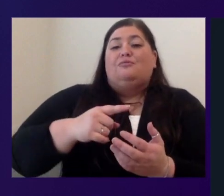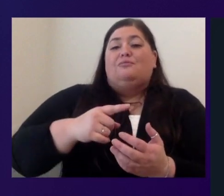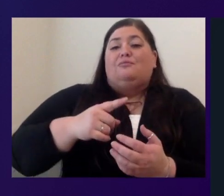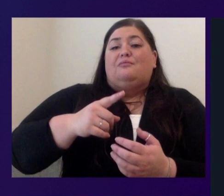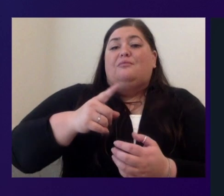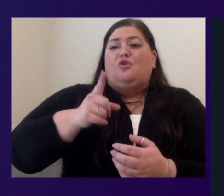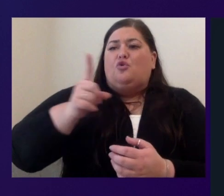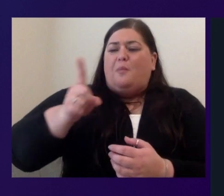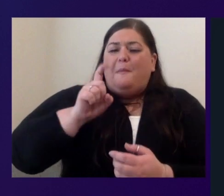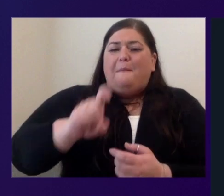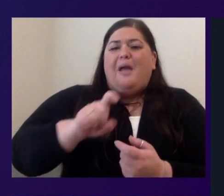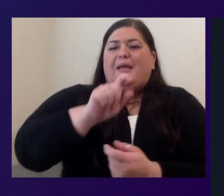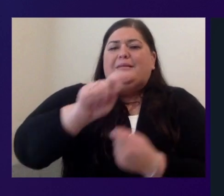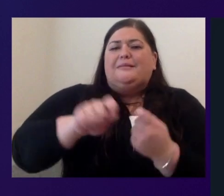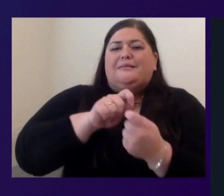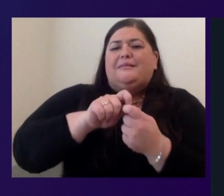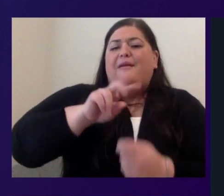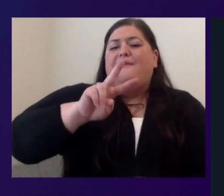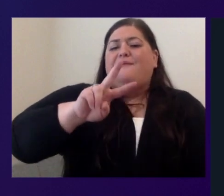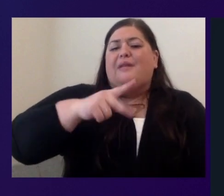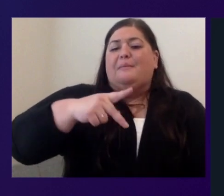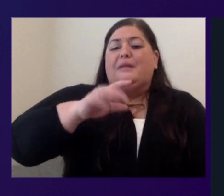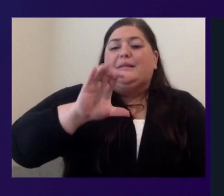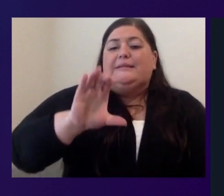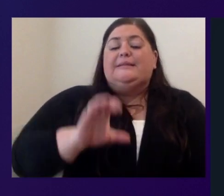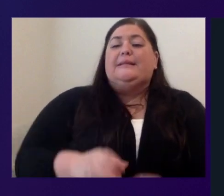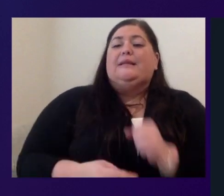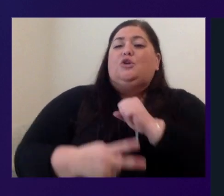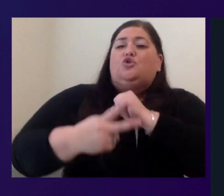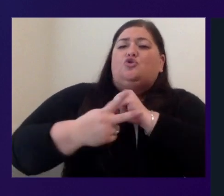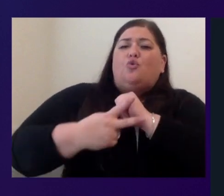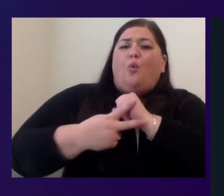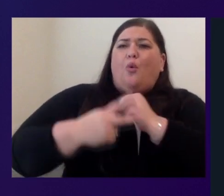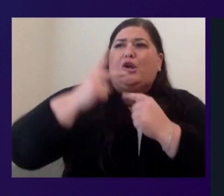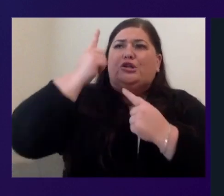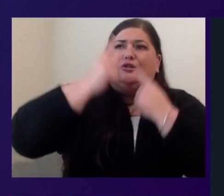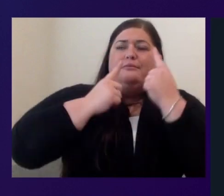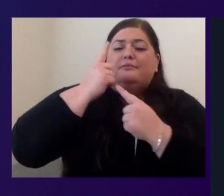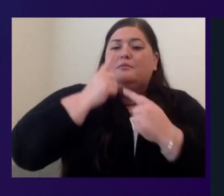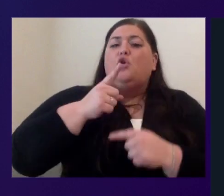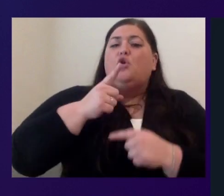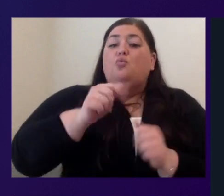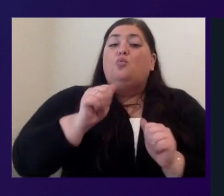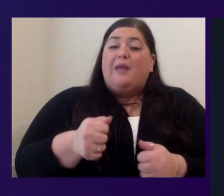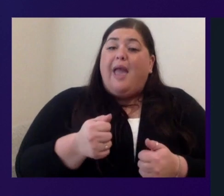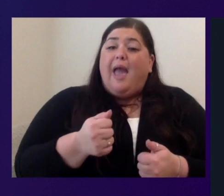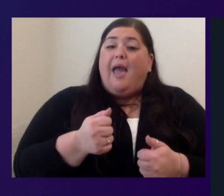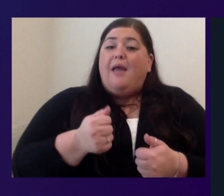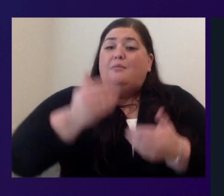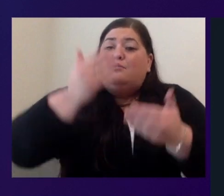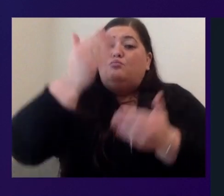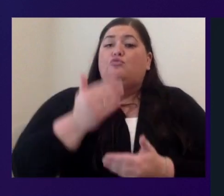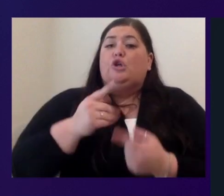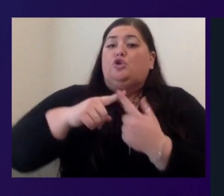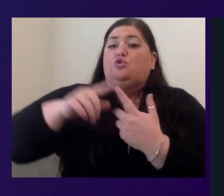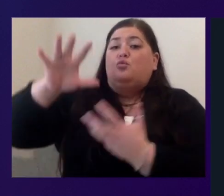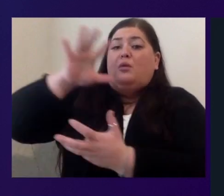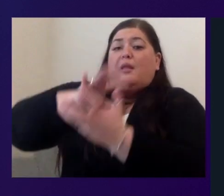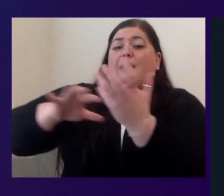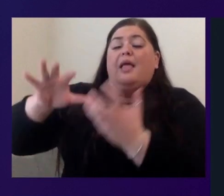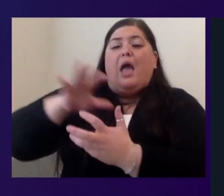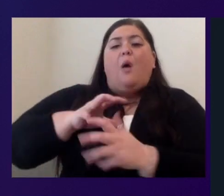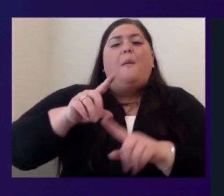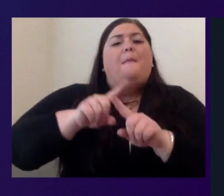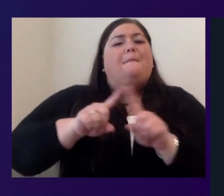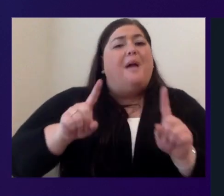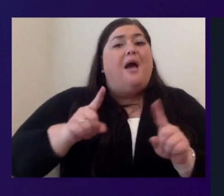your VPC, you have to configure your storage, and you can bring your application onto cloud. But what AppStream does it offers you a fully